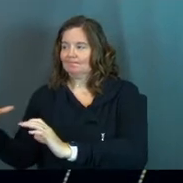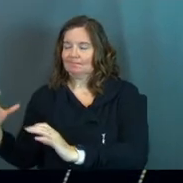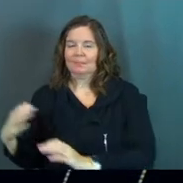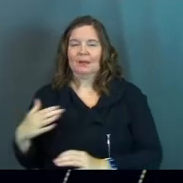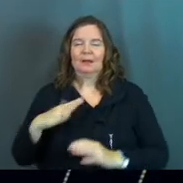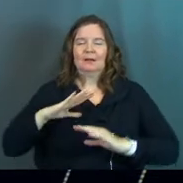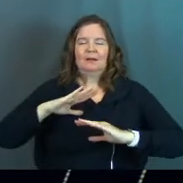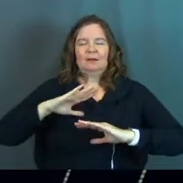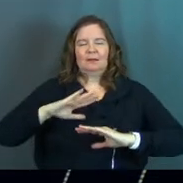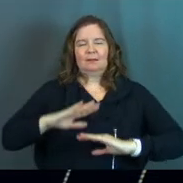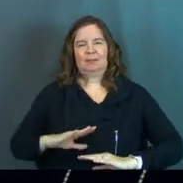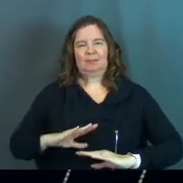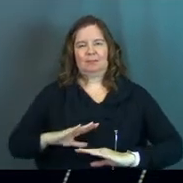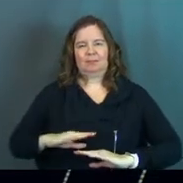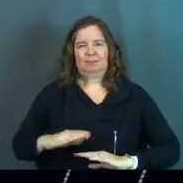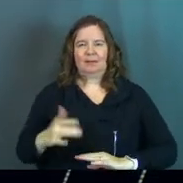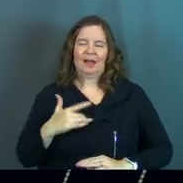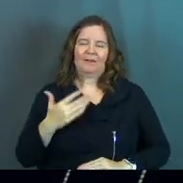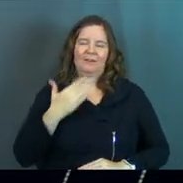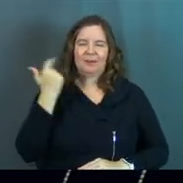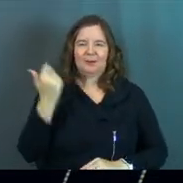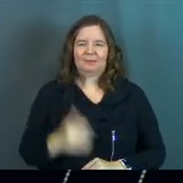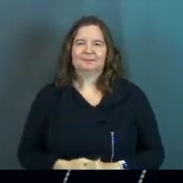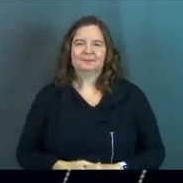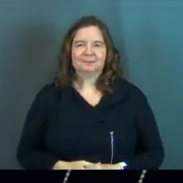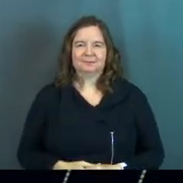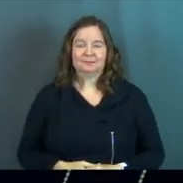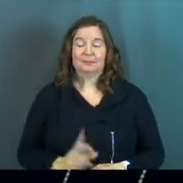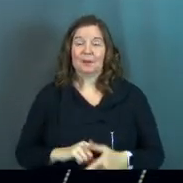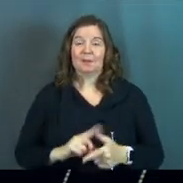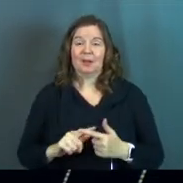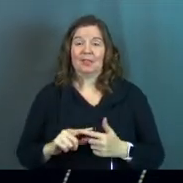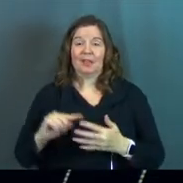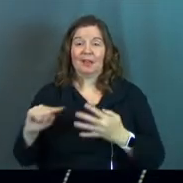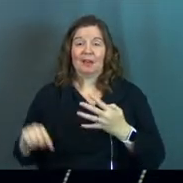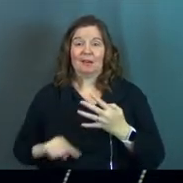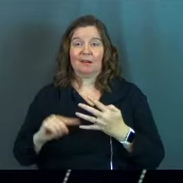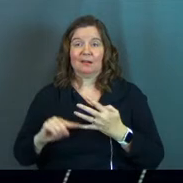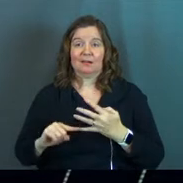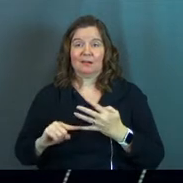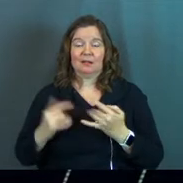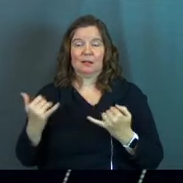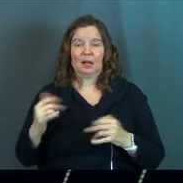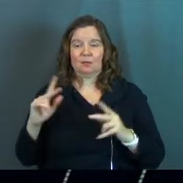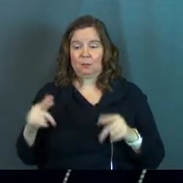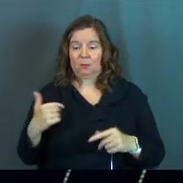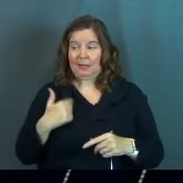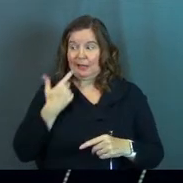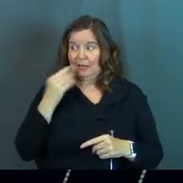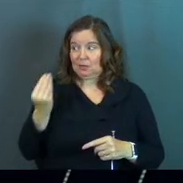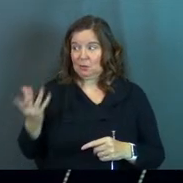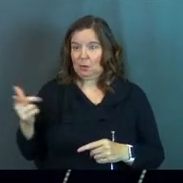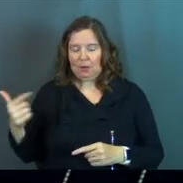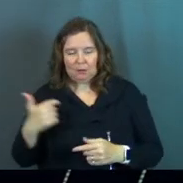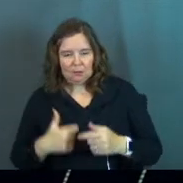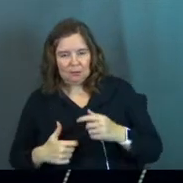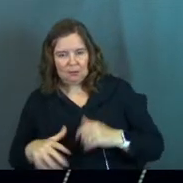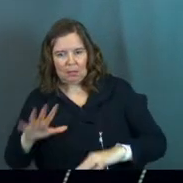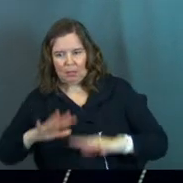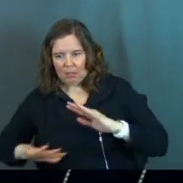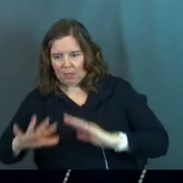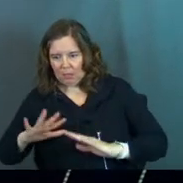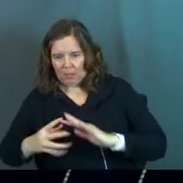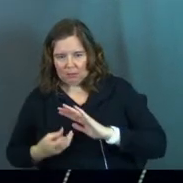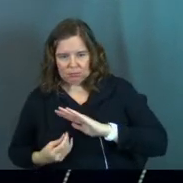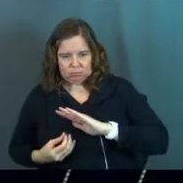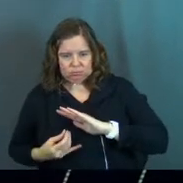chest. I feel better. But then step four happens. Now the person that I told has an issue,